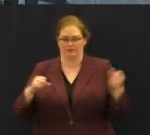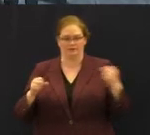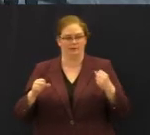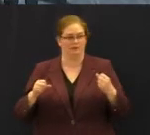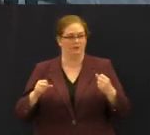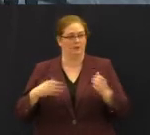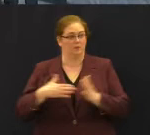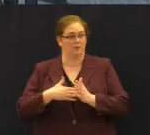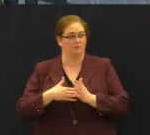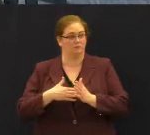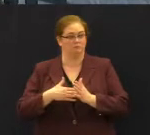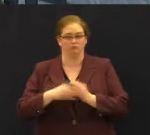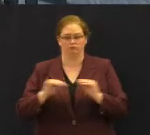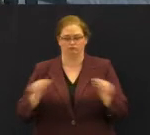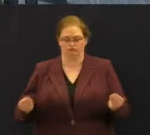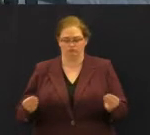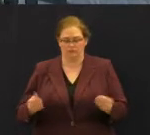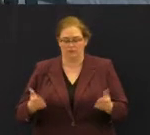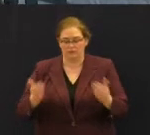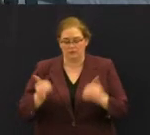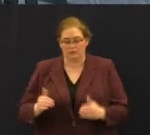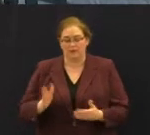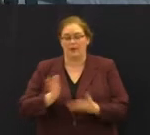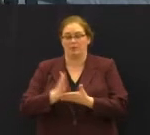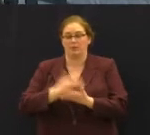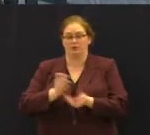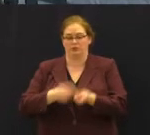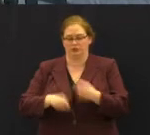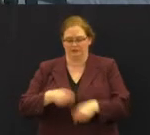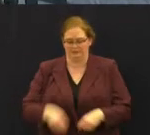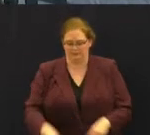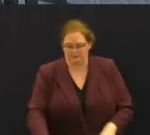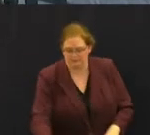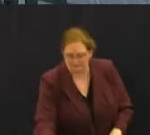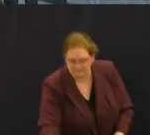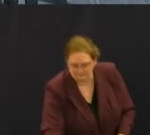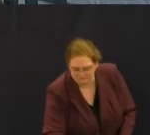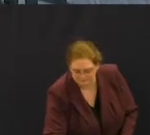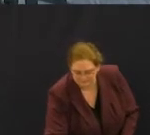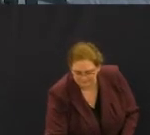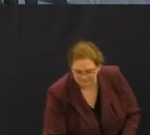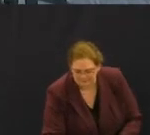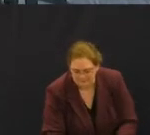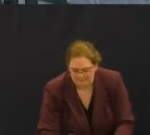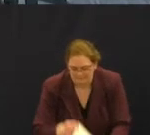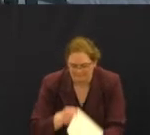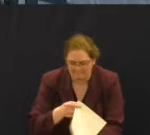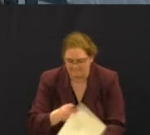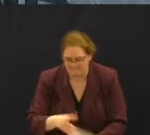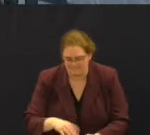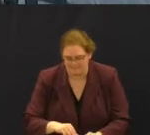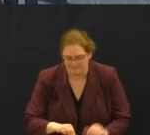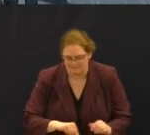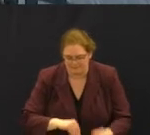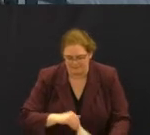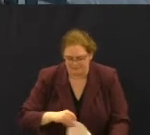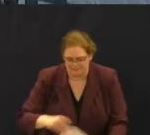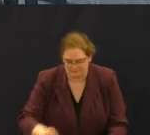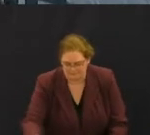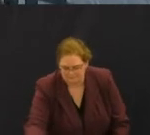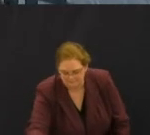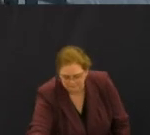Aye. Opposed? And on budget adjustments, Mr. Boscola. Good morning, Commissioners. Good morning. Budget adjustment number 4